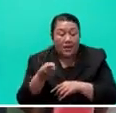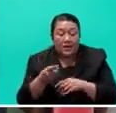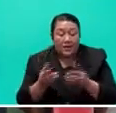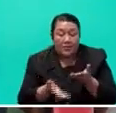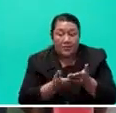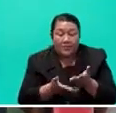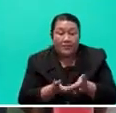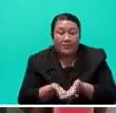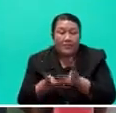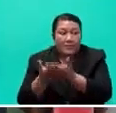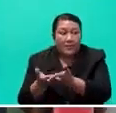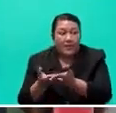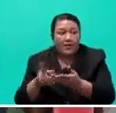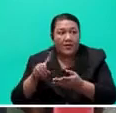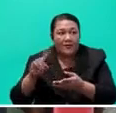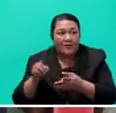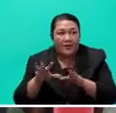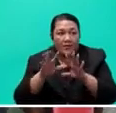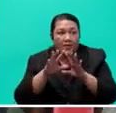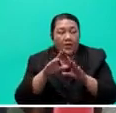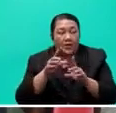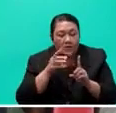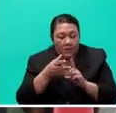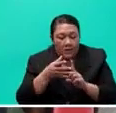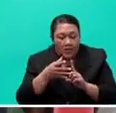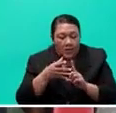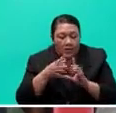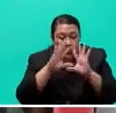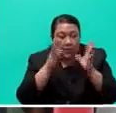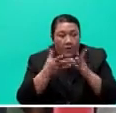the World Heritage Convention in Fiji.